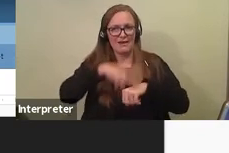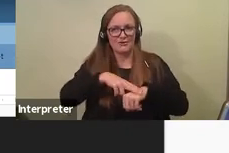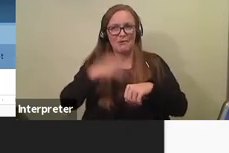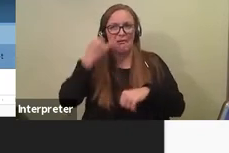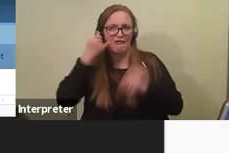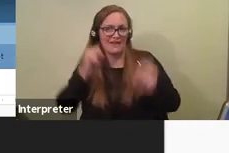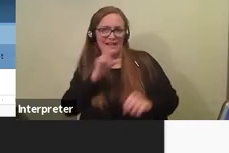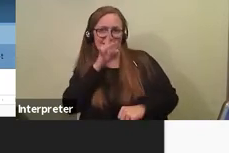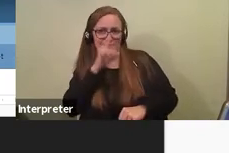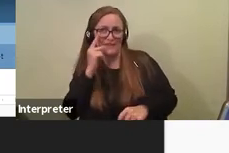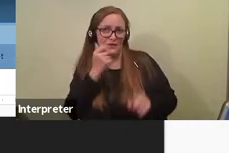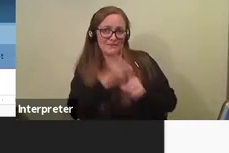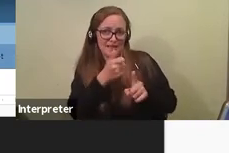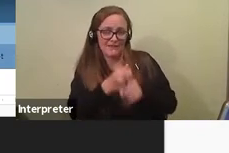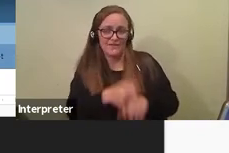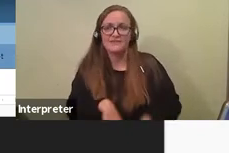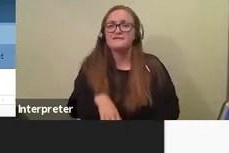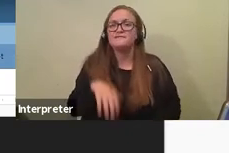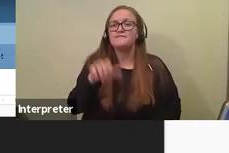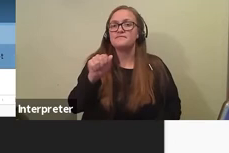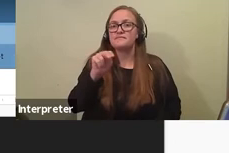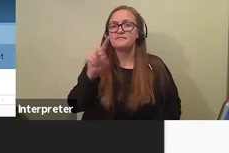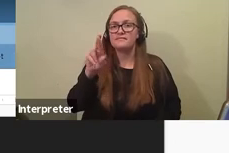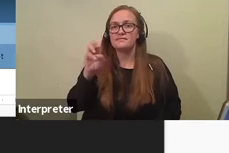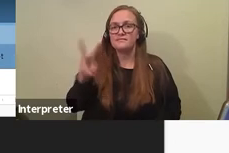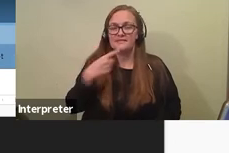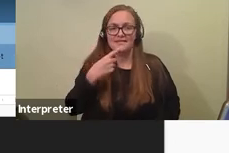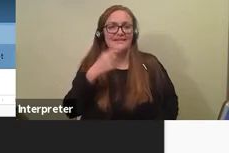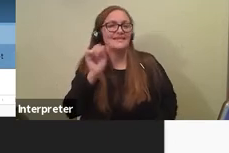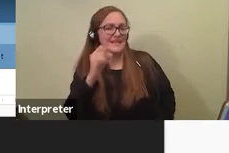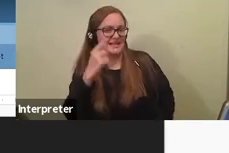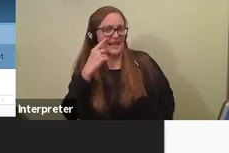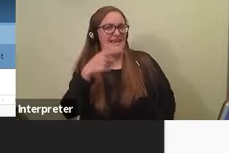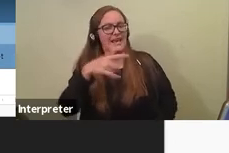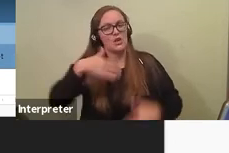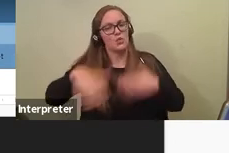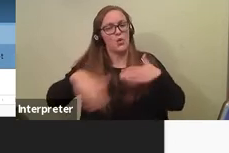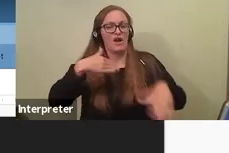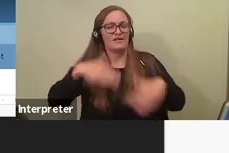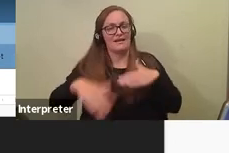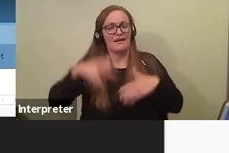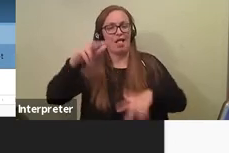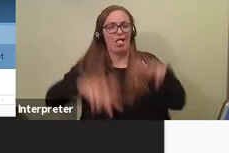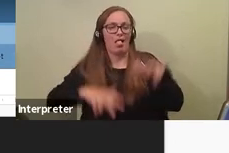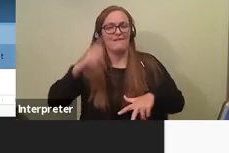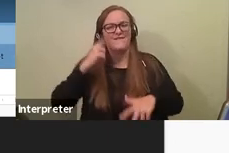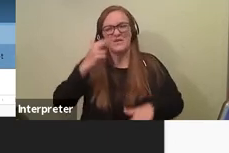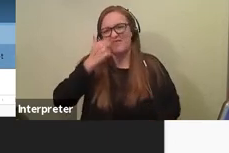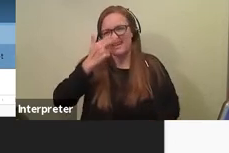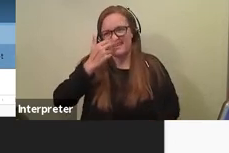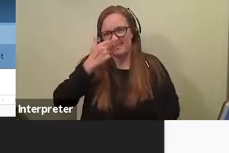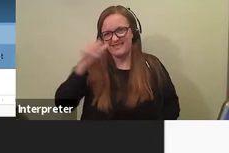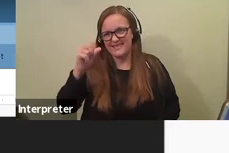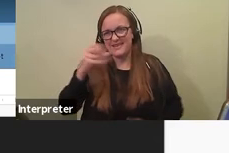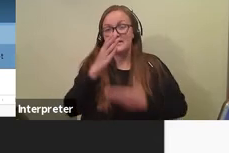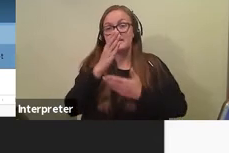question. I think that C-3PO is walking very awkwardly just for comedic effect. I think we have robots that